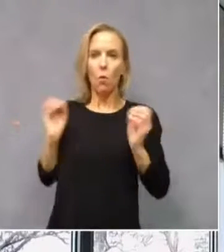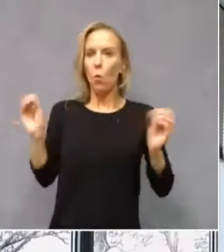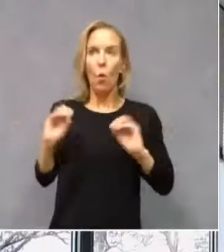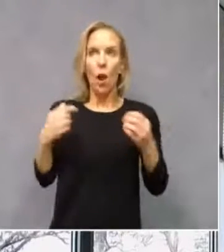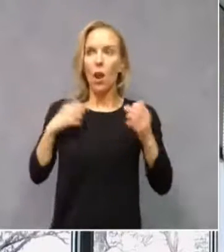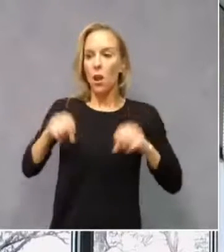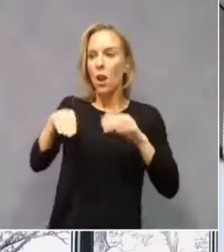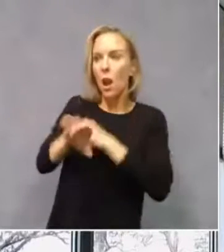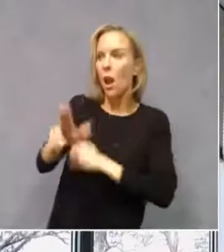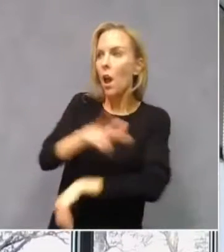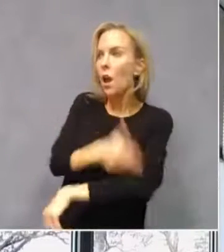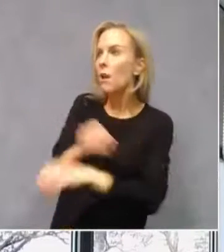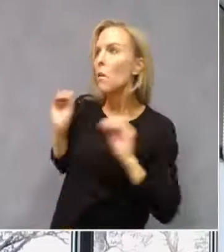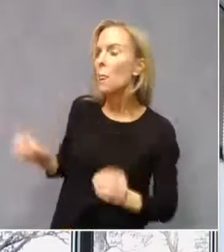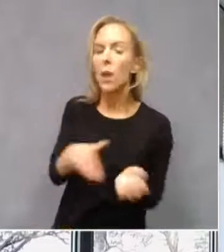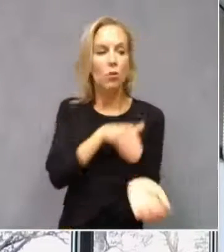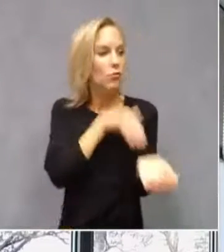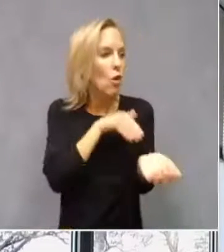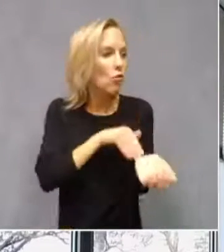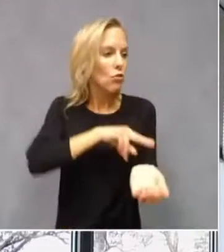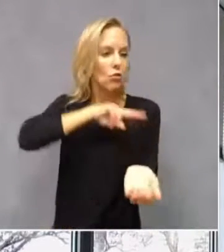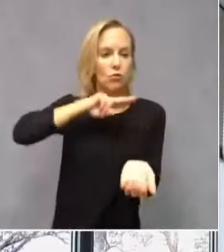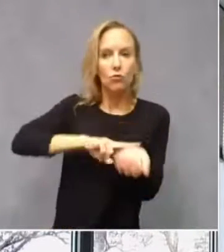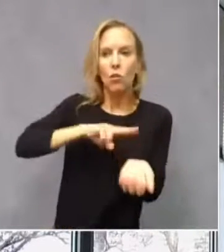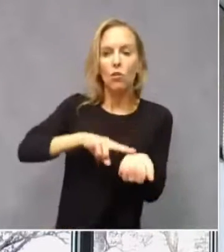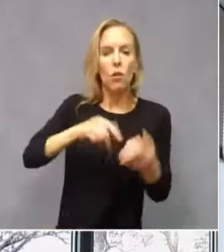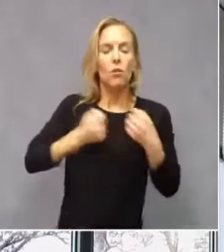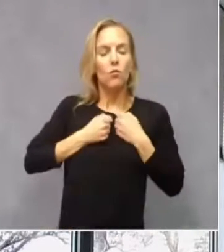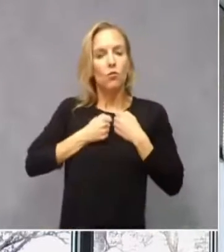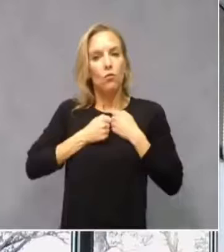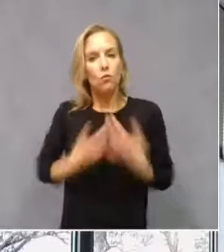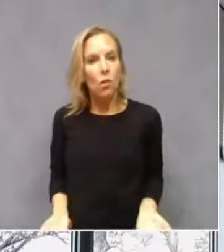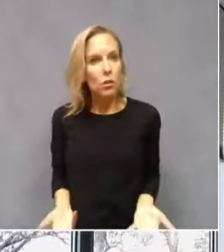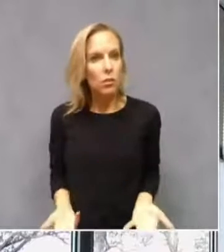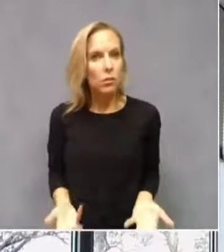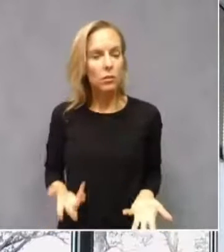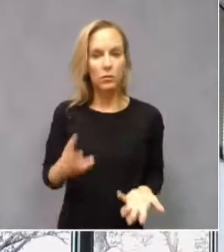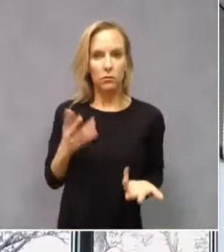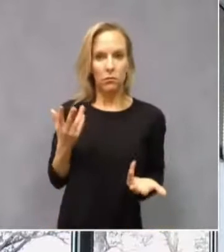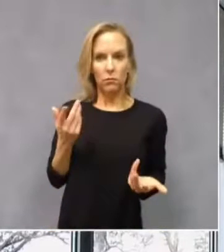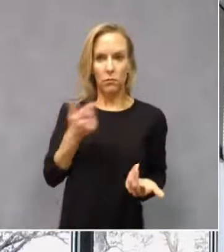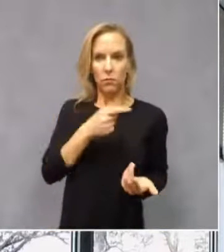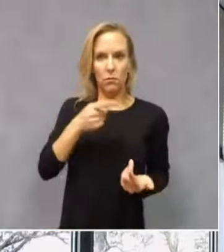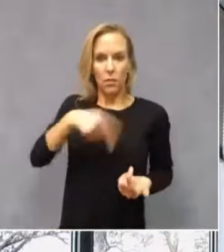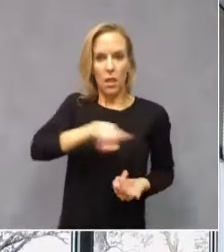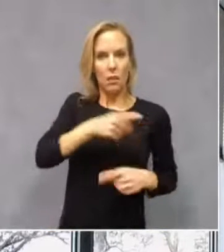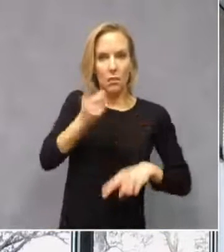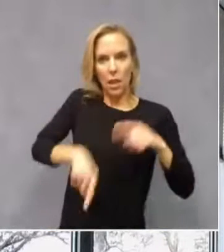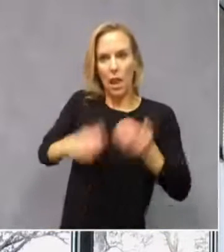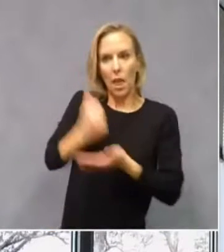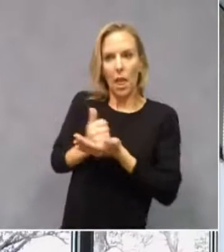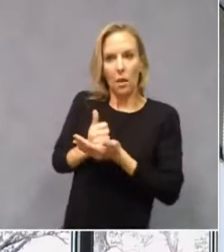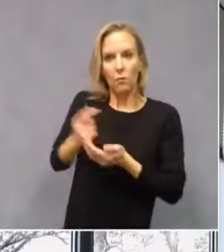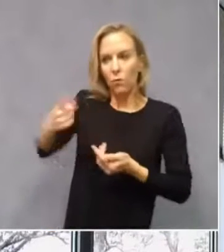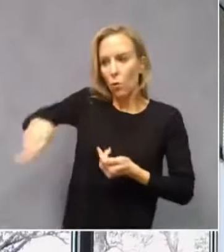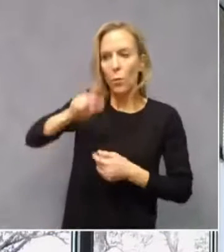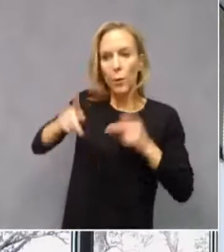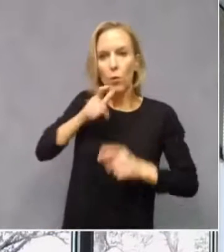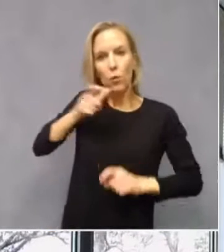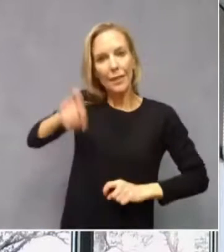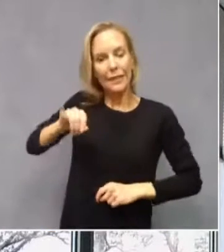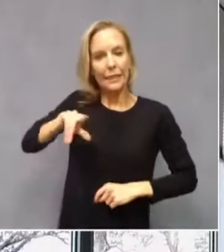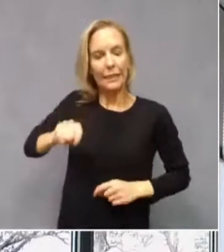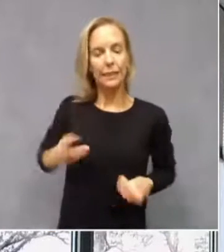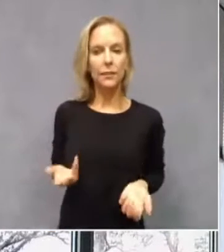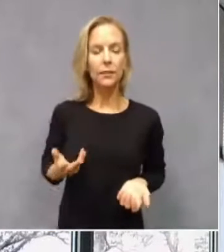the doctors, the nurses, the others are exhausted and worn out and can't help all the people who need help. So here's